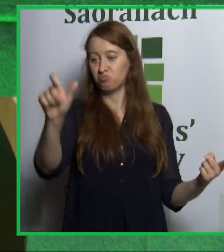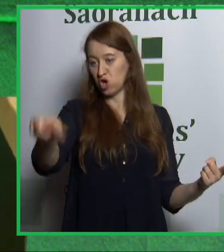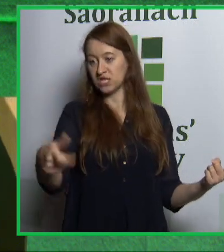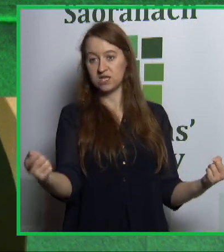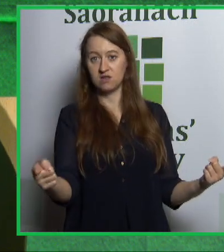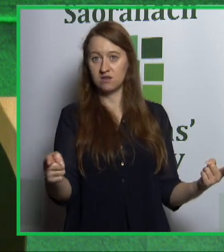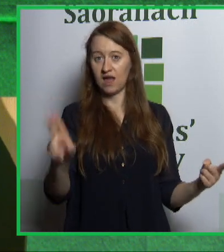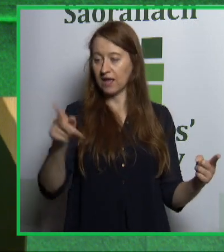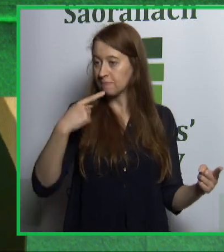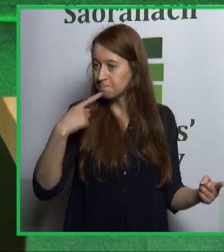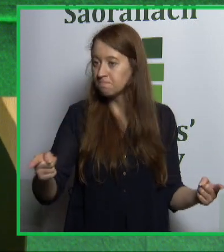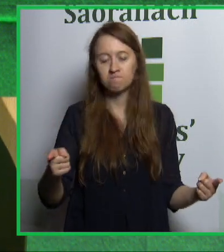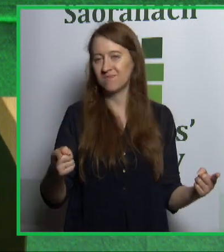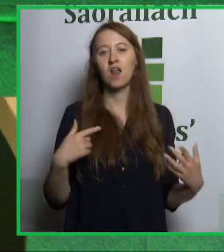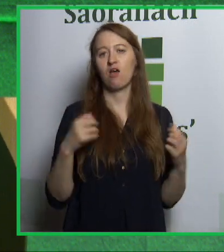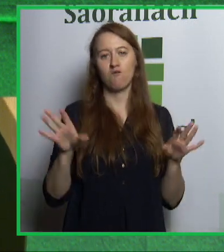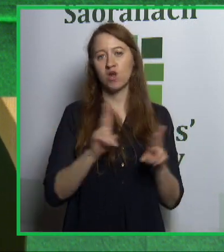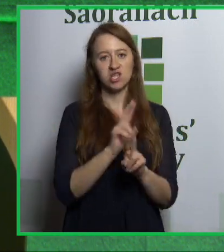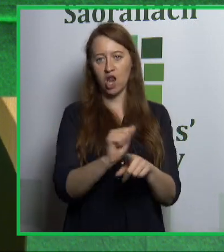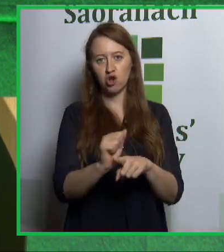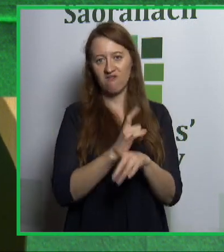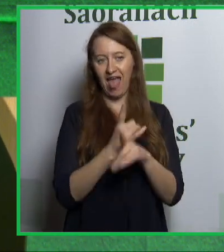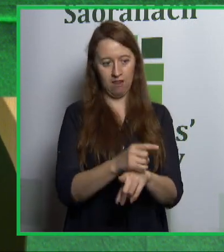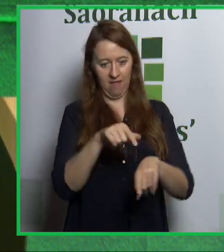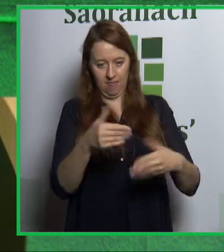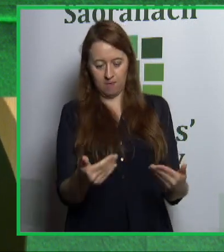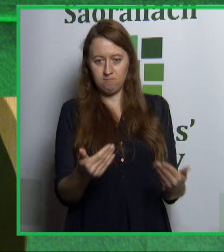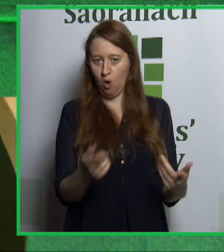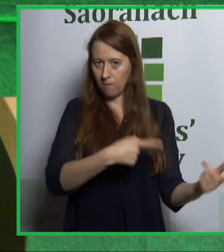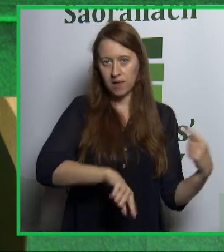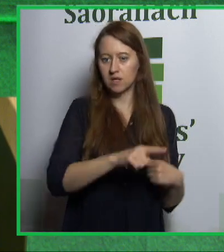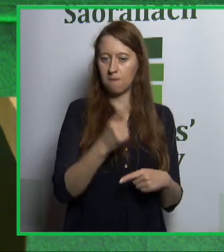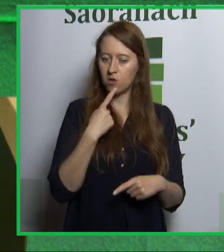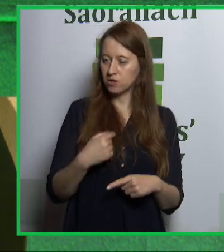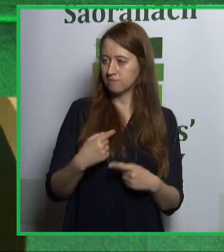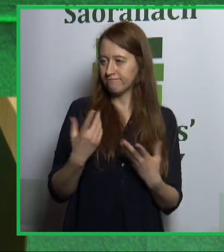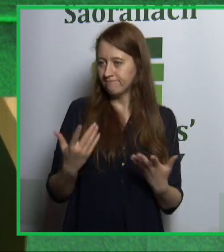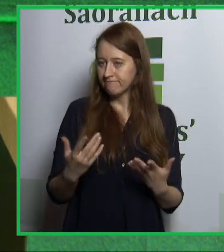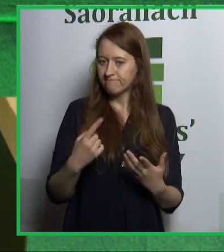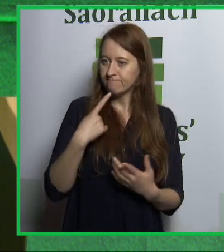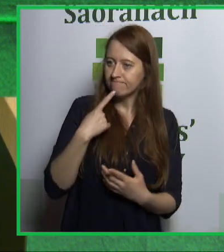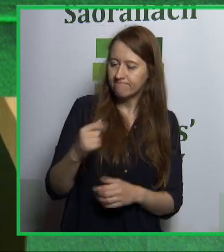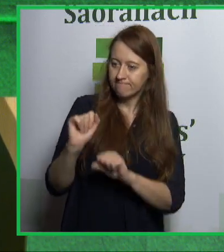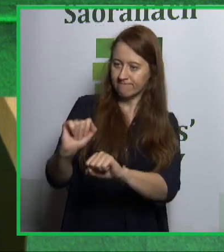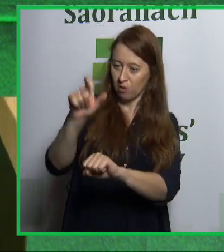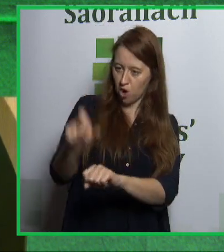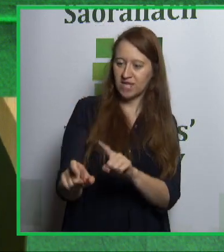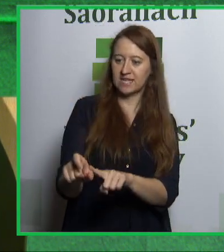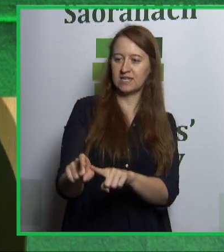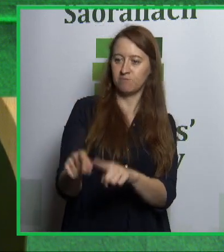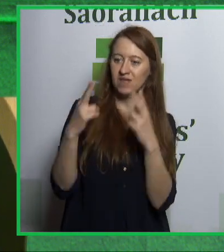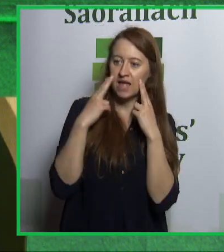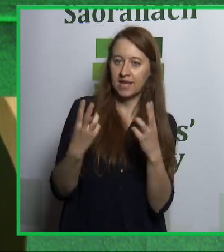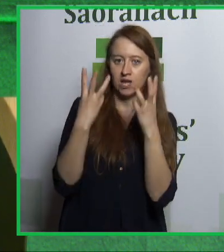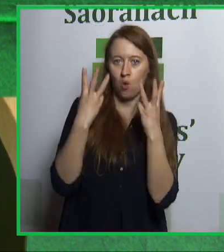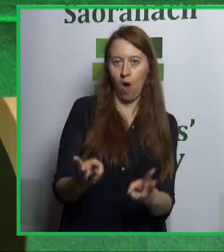there is not enough help out there anyway, but to try, like, you need to want it, you know, you need to want